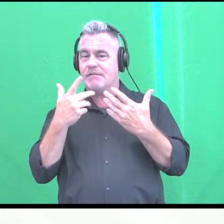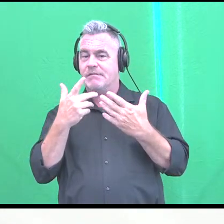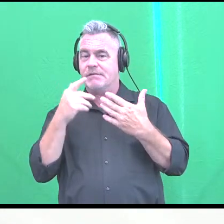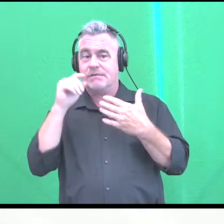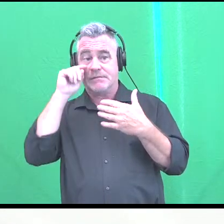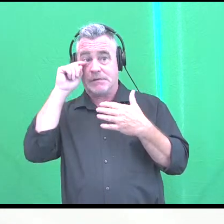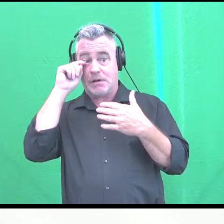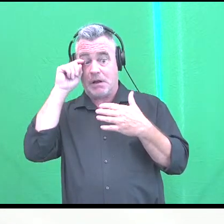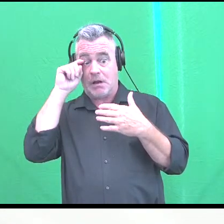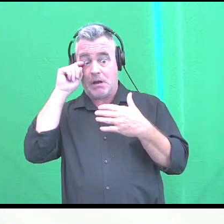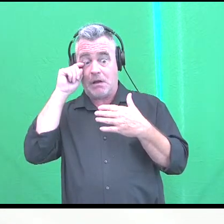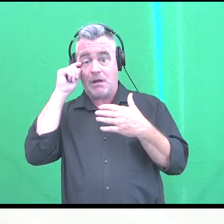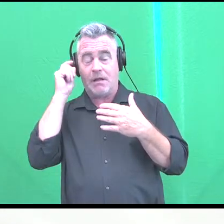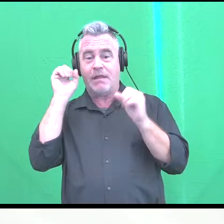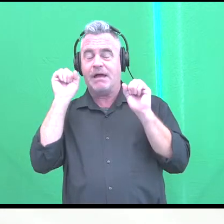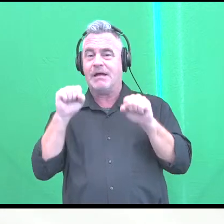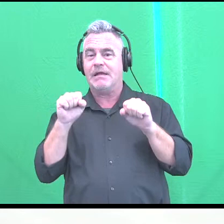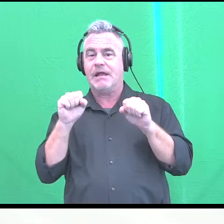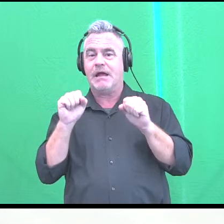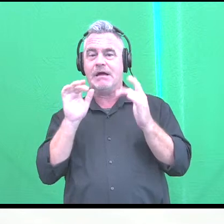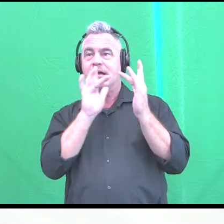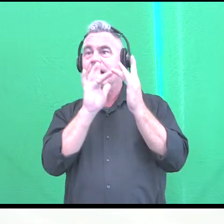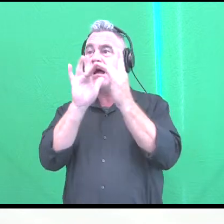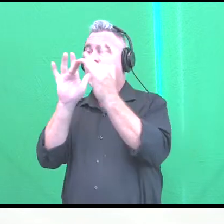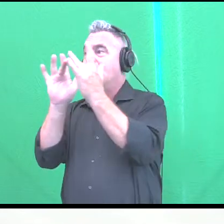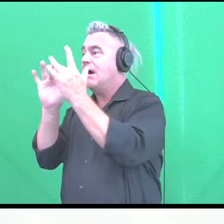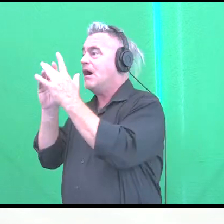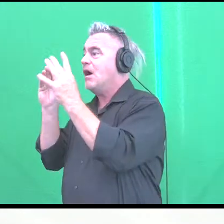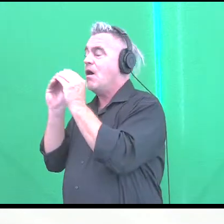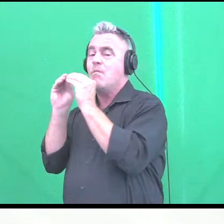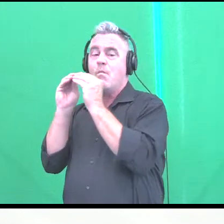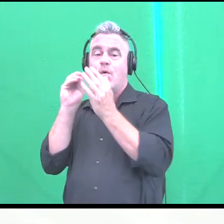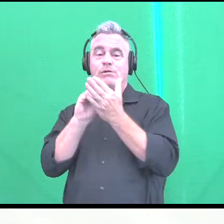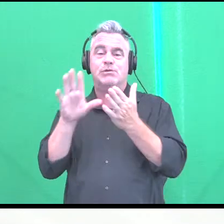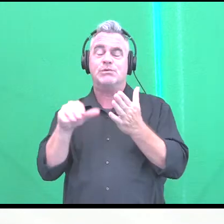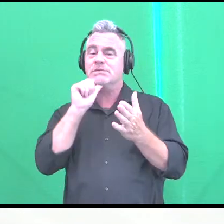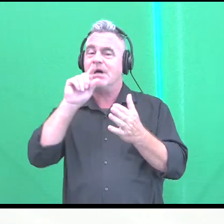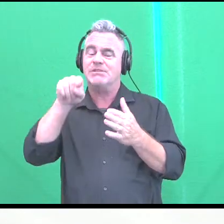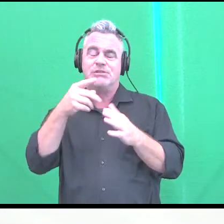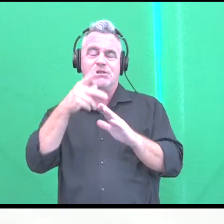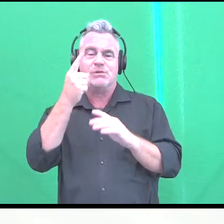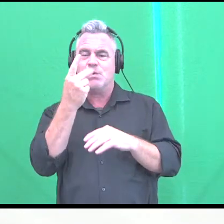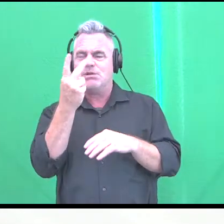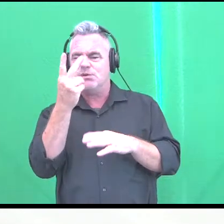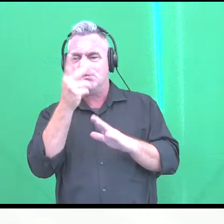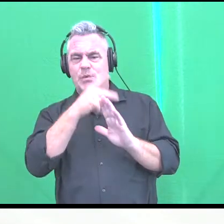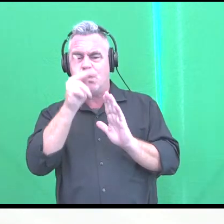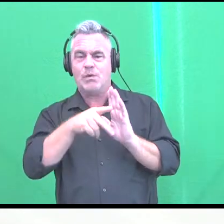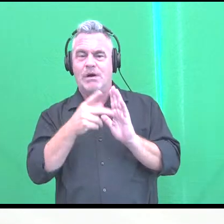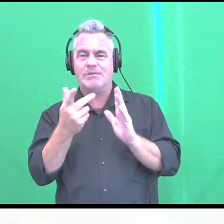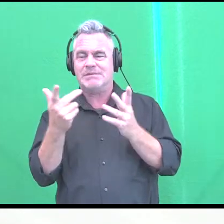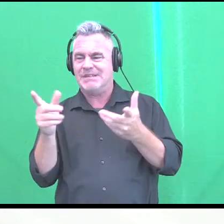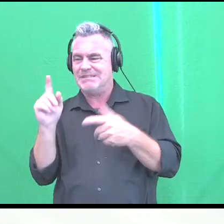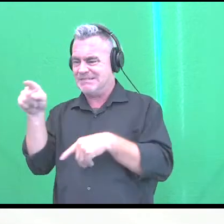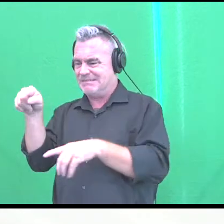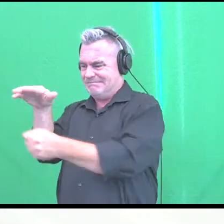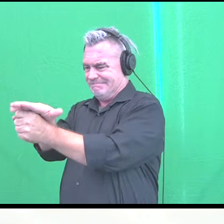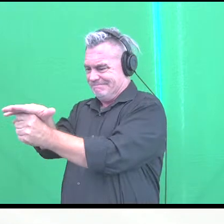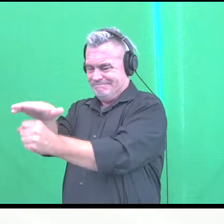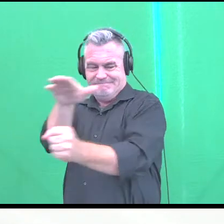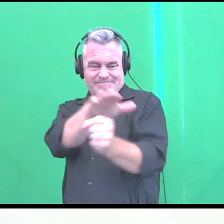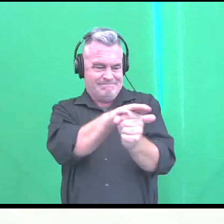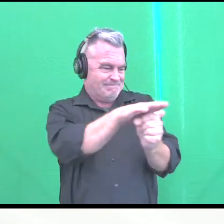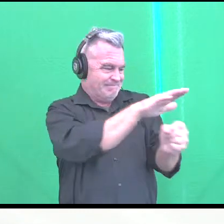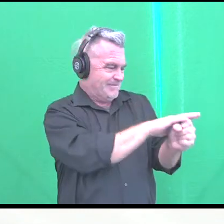can reach so many more students than just one or two programs that are housed at one or two sites